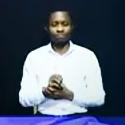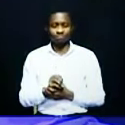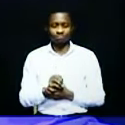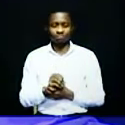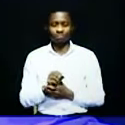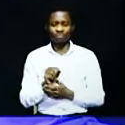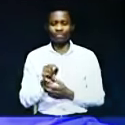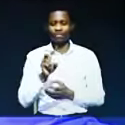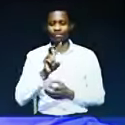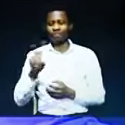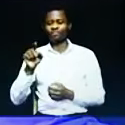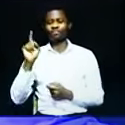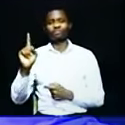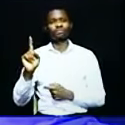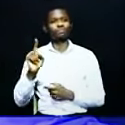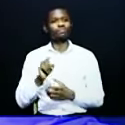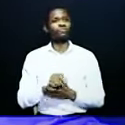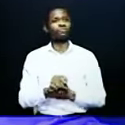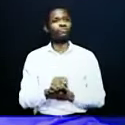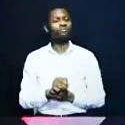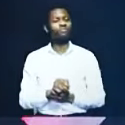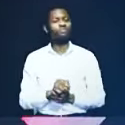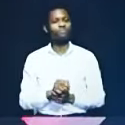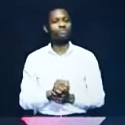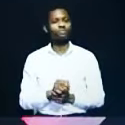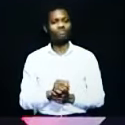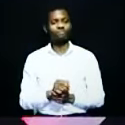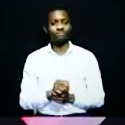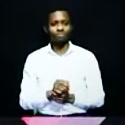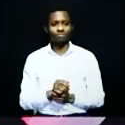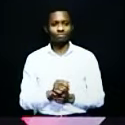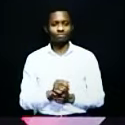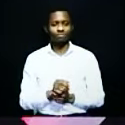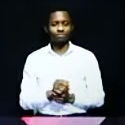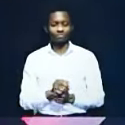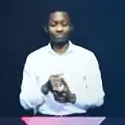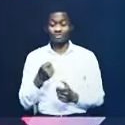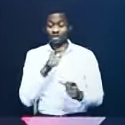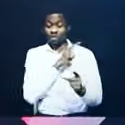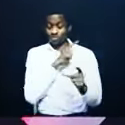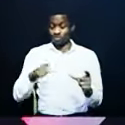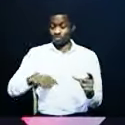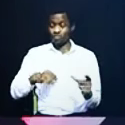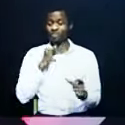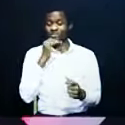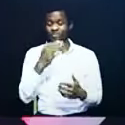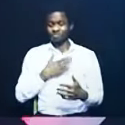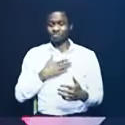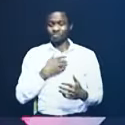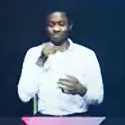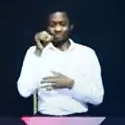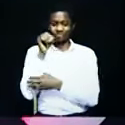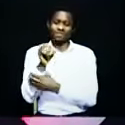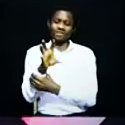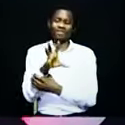From verse 1. The Lord is my light and my salvation.